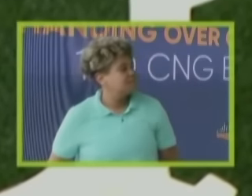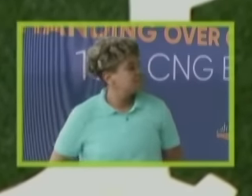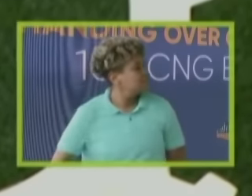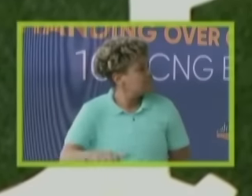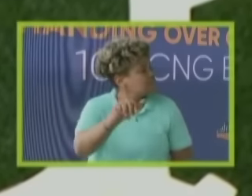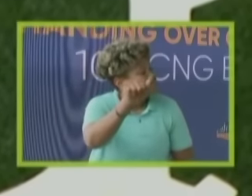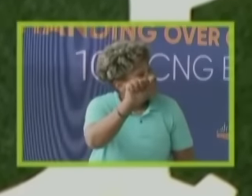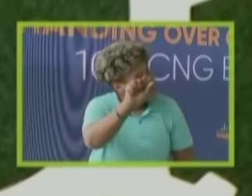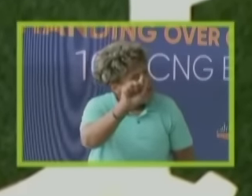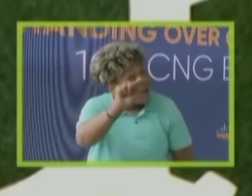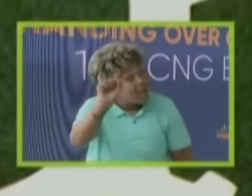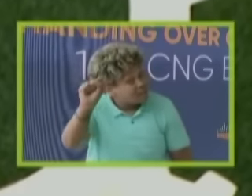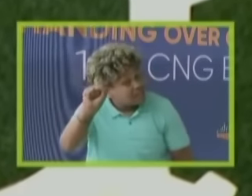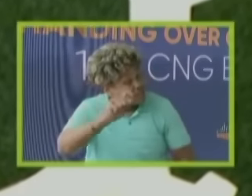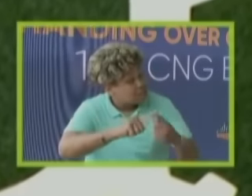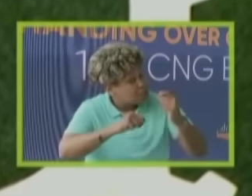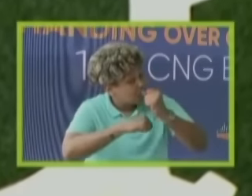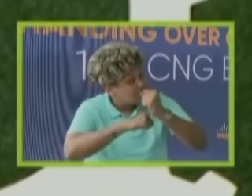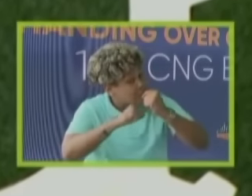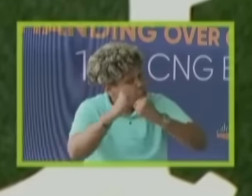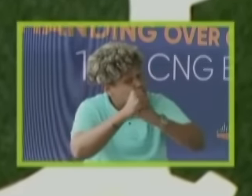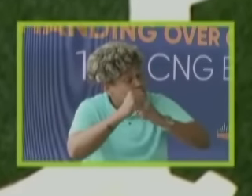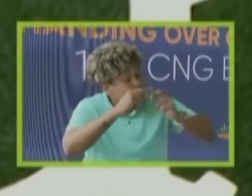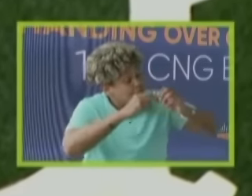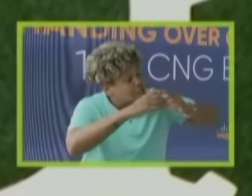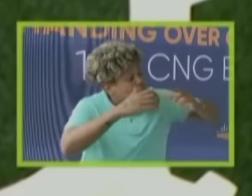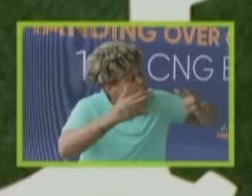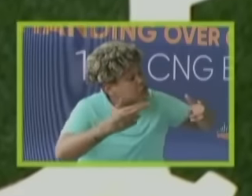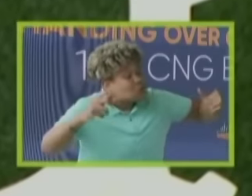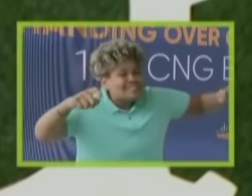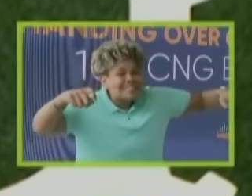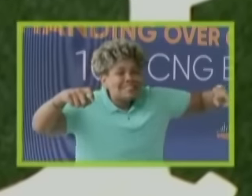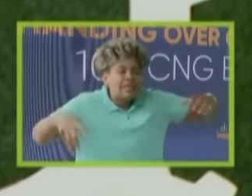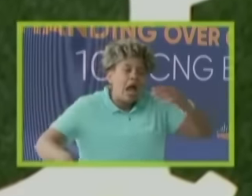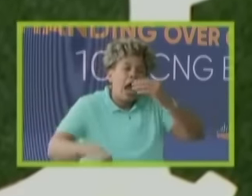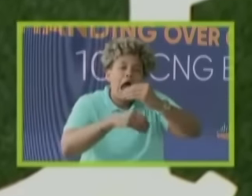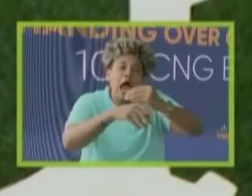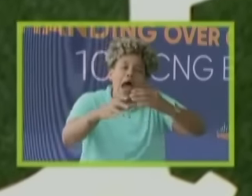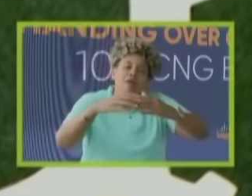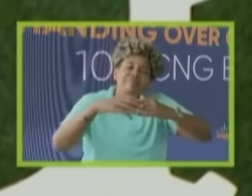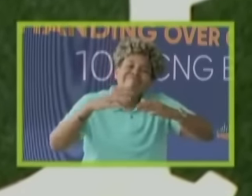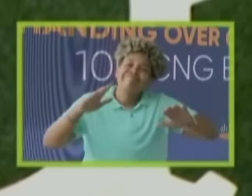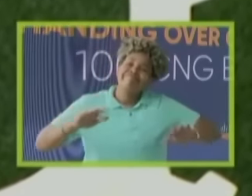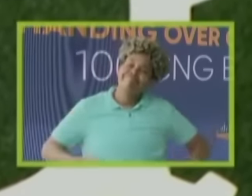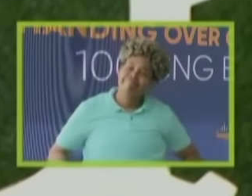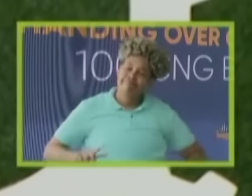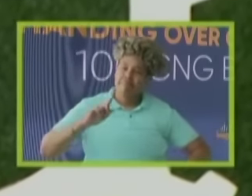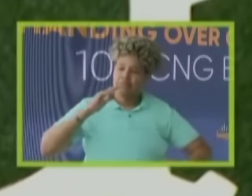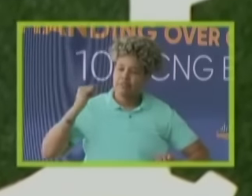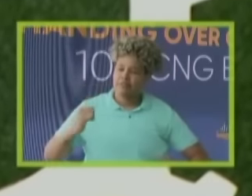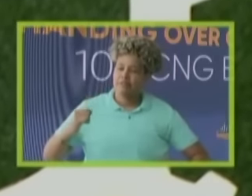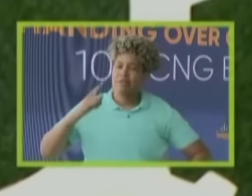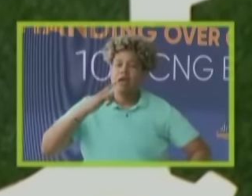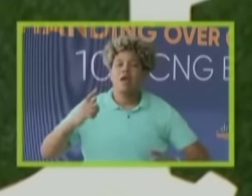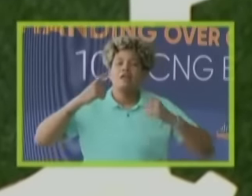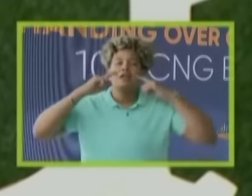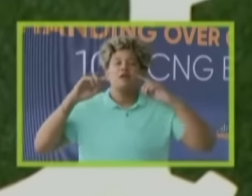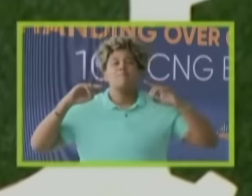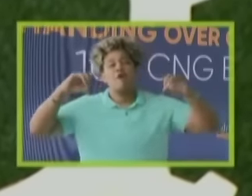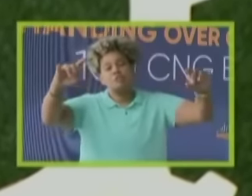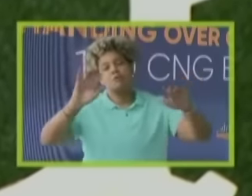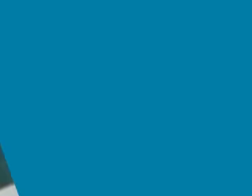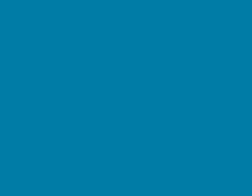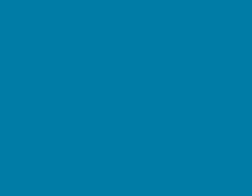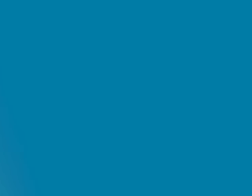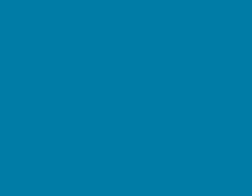and infrastructure that adds to the convenience, the well-being, and indeed the prosperity of